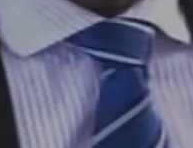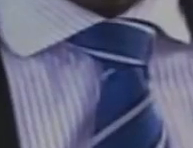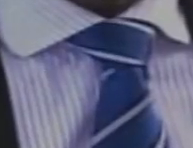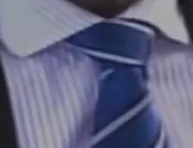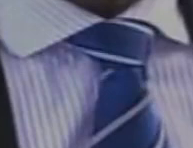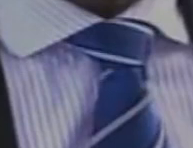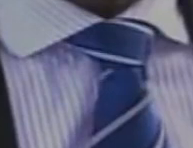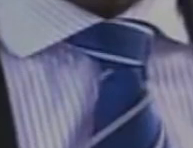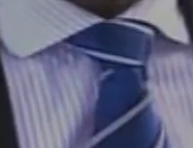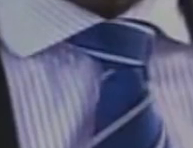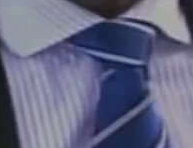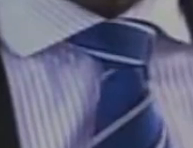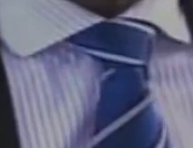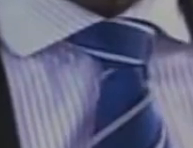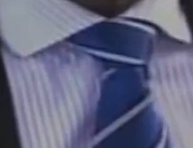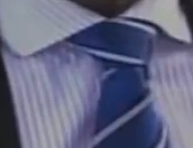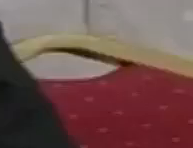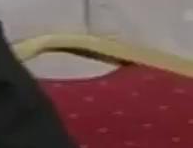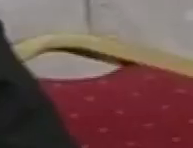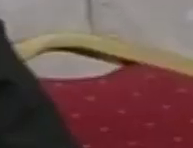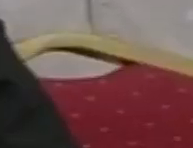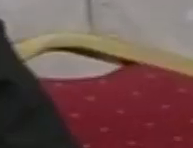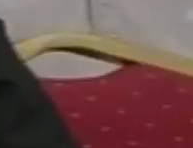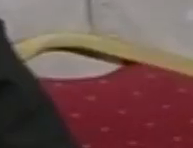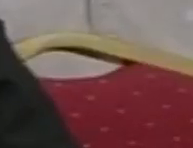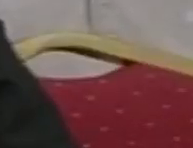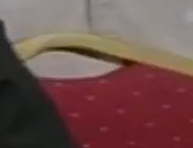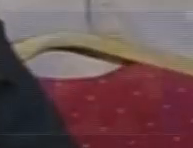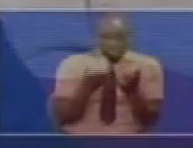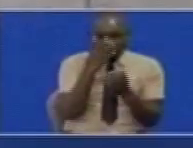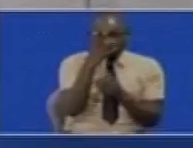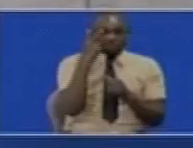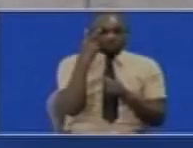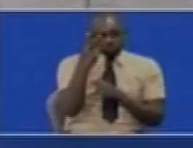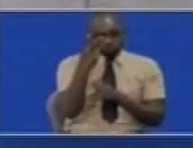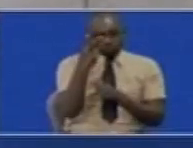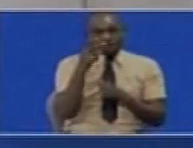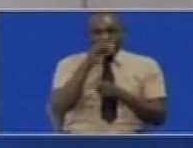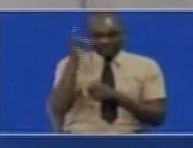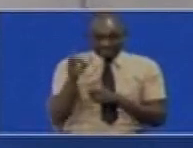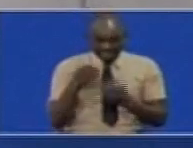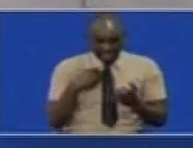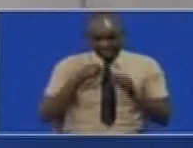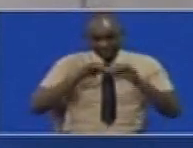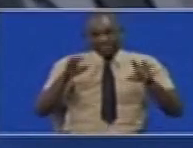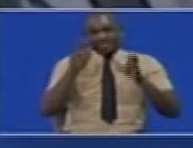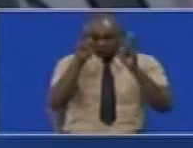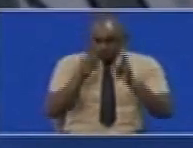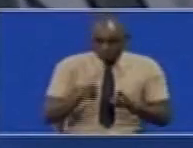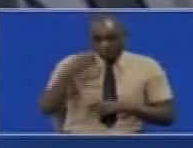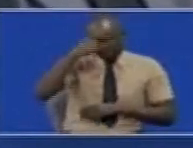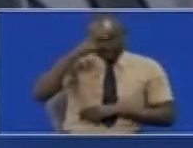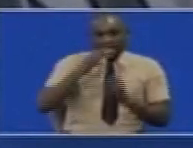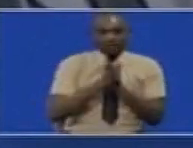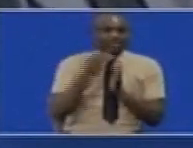as having the highest concentration of middle class, averaging 42%, with the best being spread to Kisumu, Thika, and